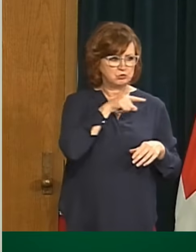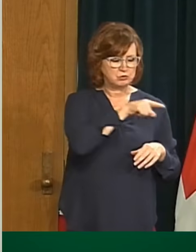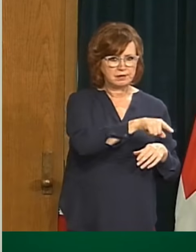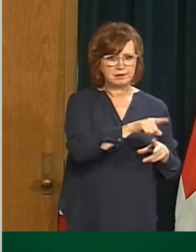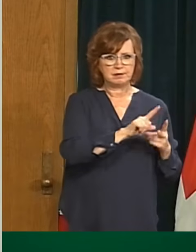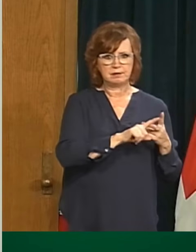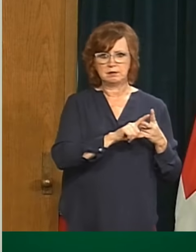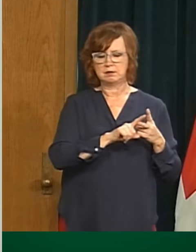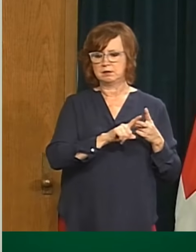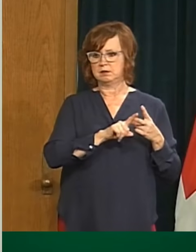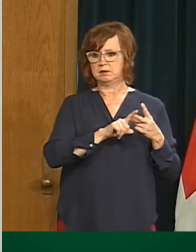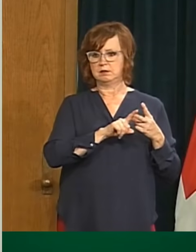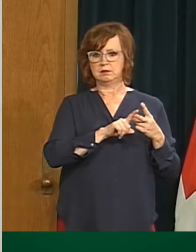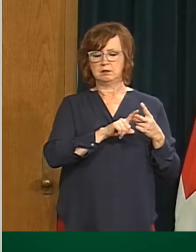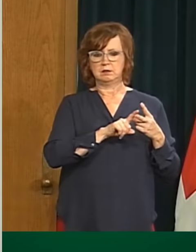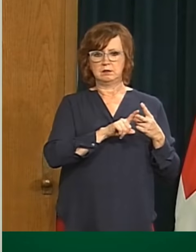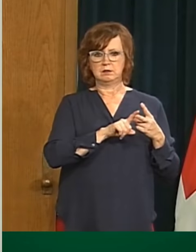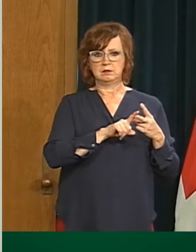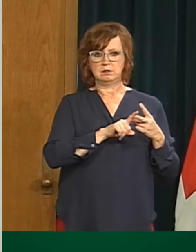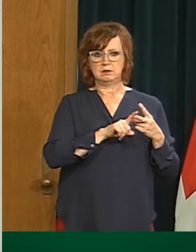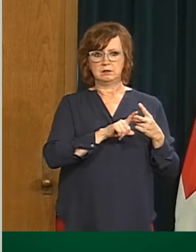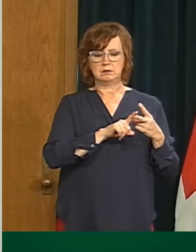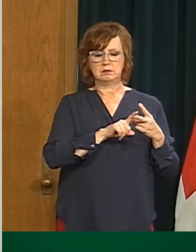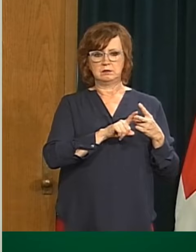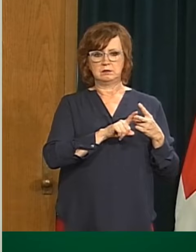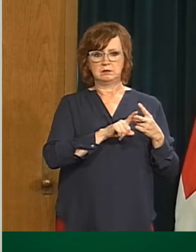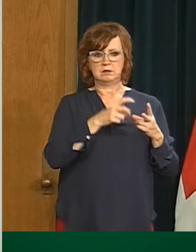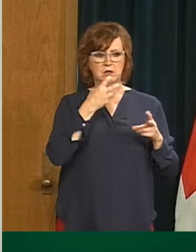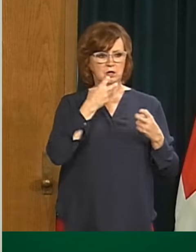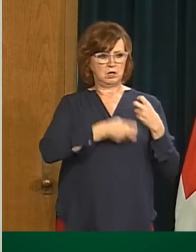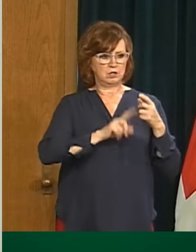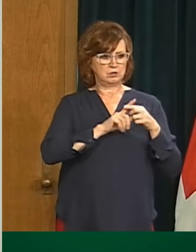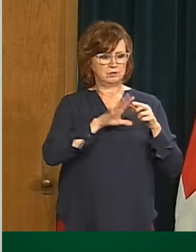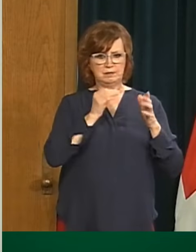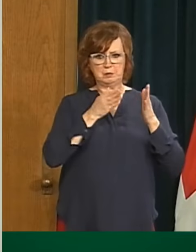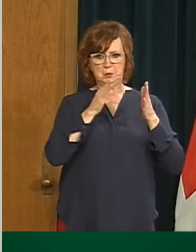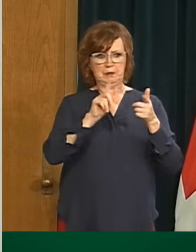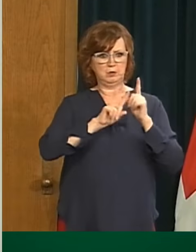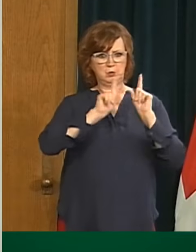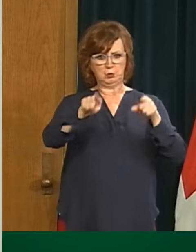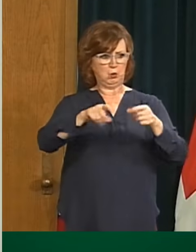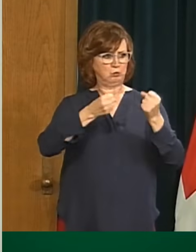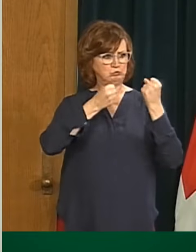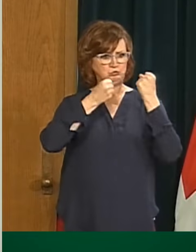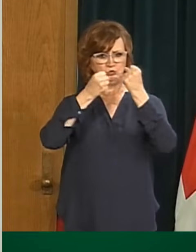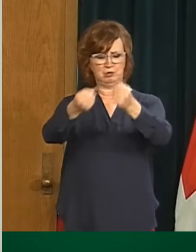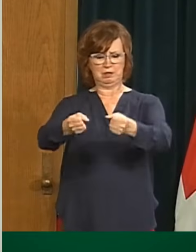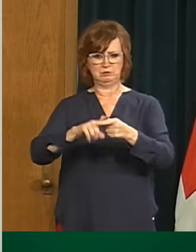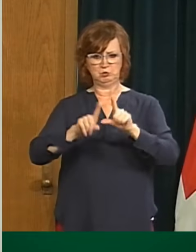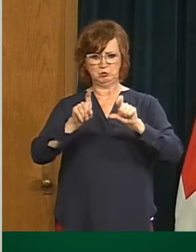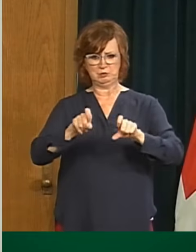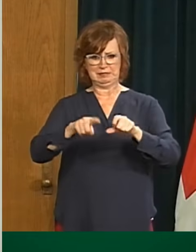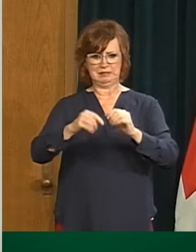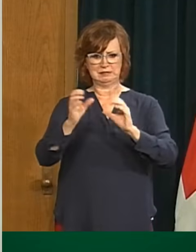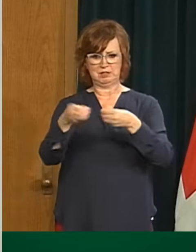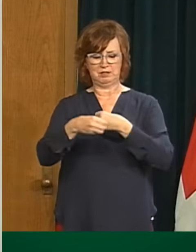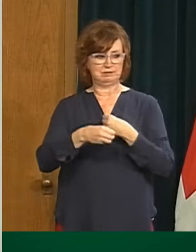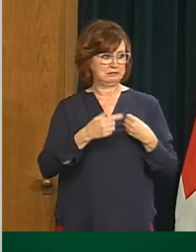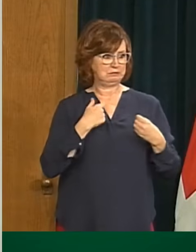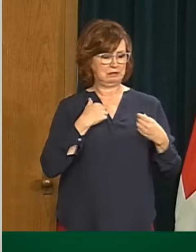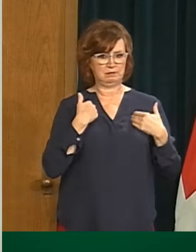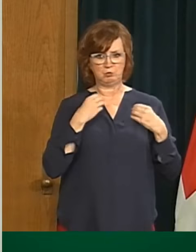accessing testing sites. That's where the door-to-door methodology is highly resource intensive. It needs a